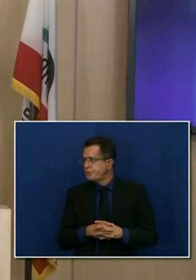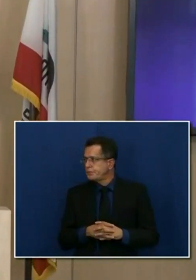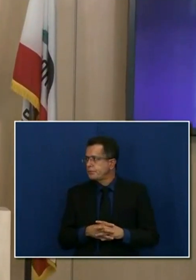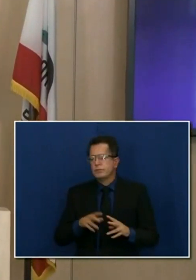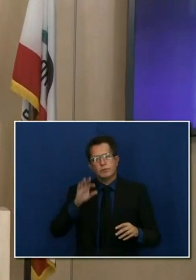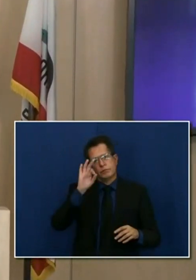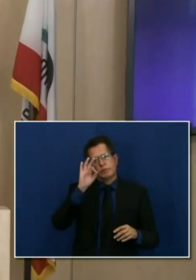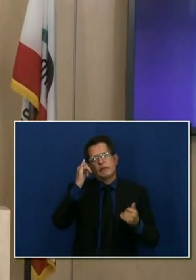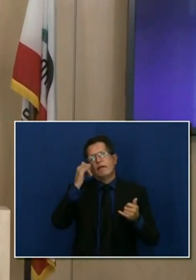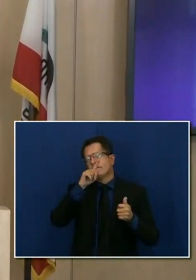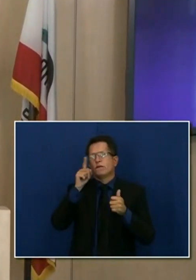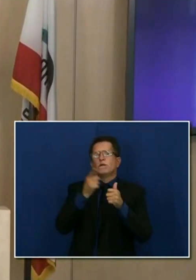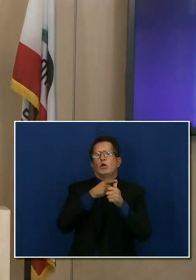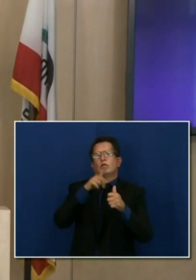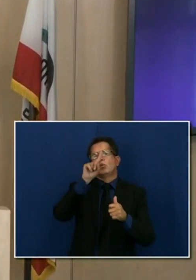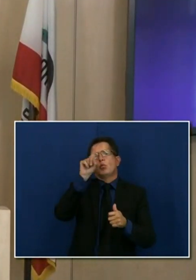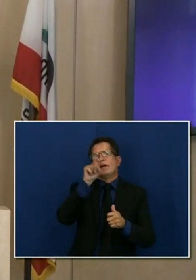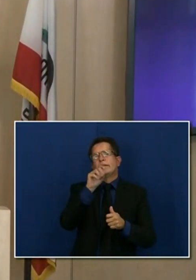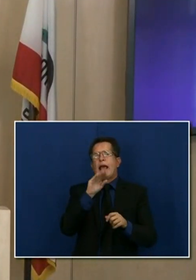Okay, we'll go to the first question.